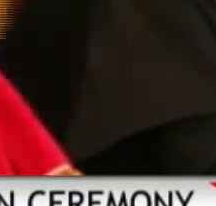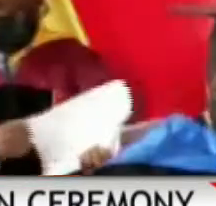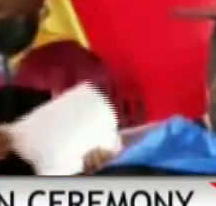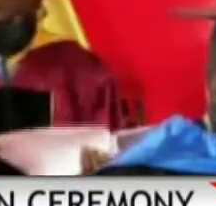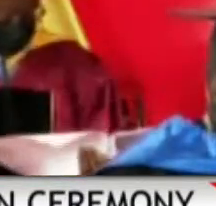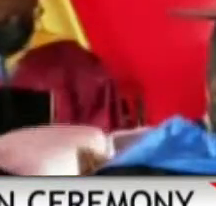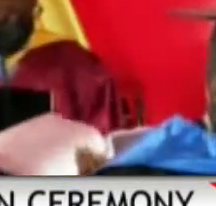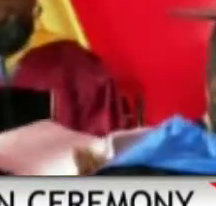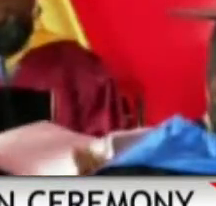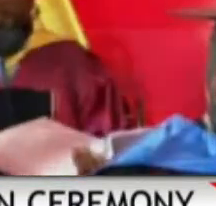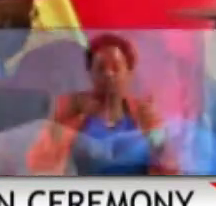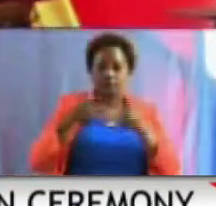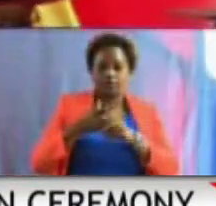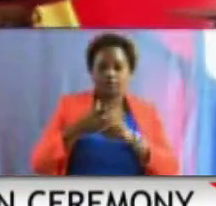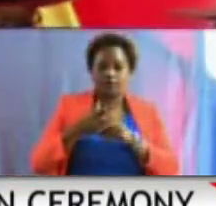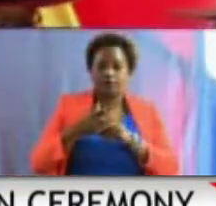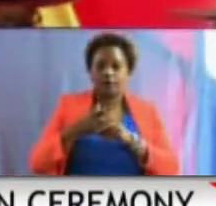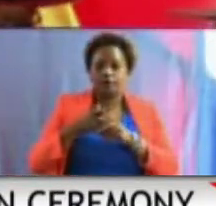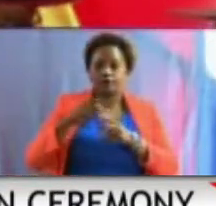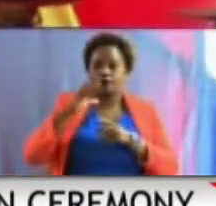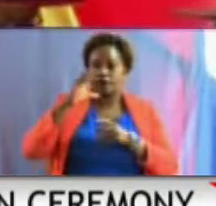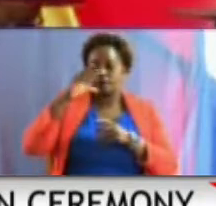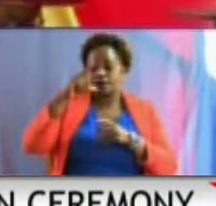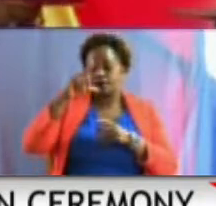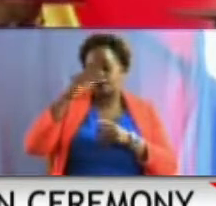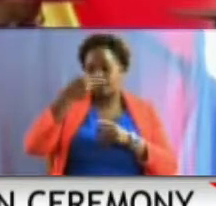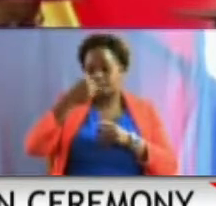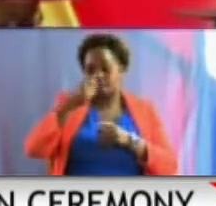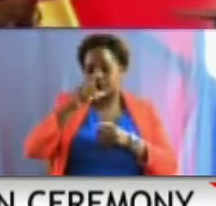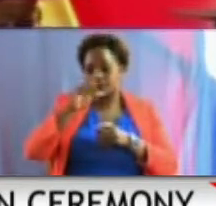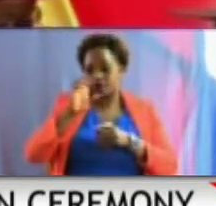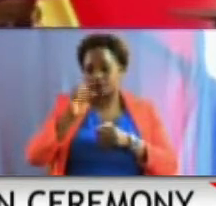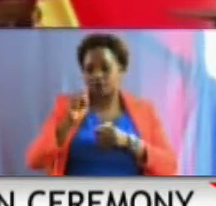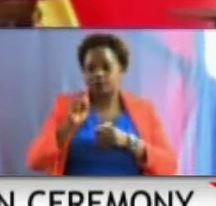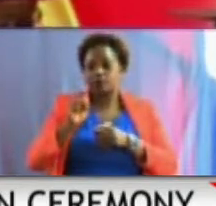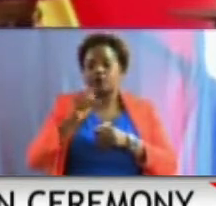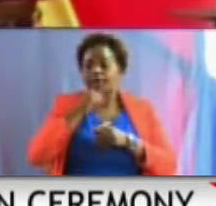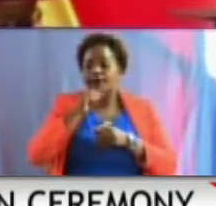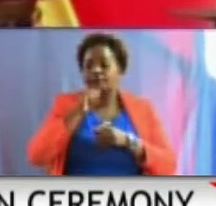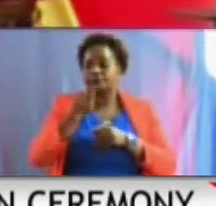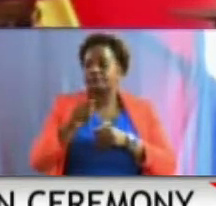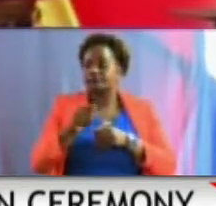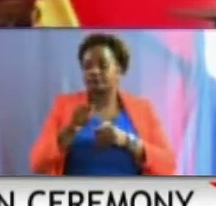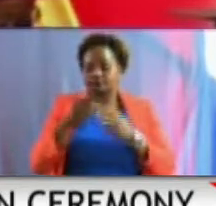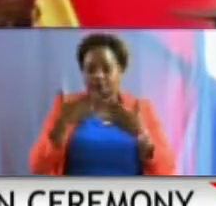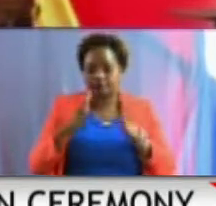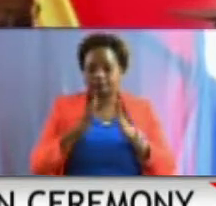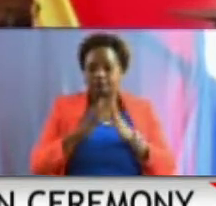That is Mr. Charles Mwangi Kiregwe. Thank you very much.